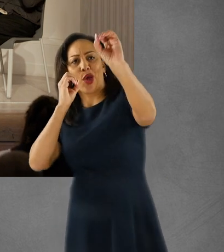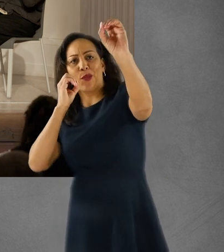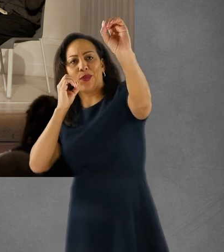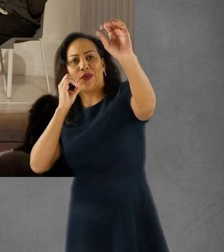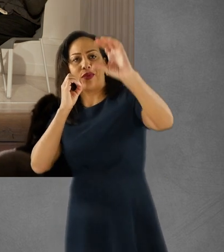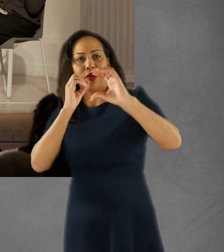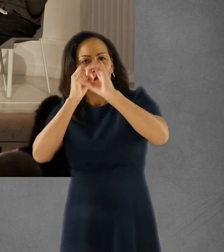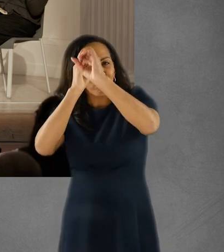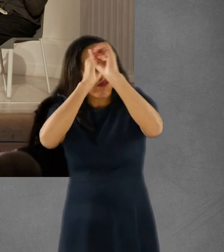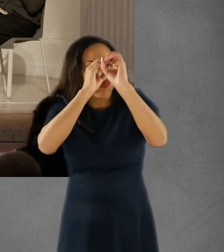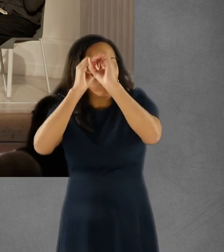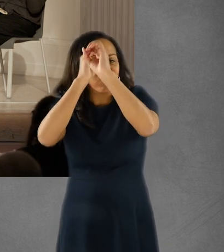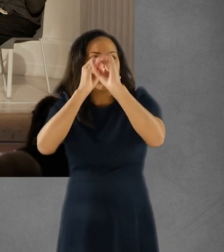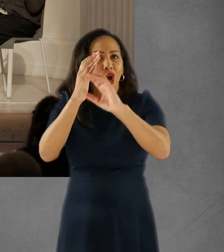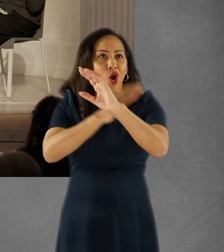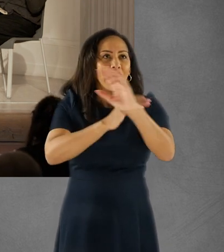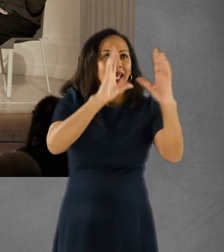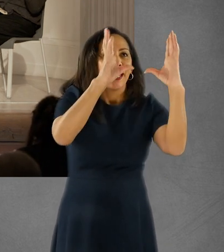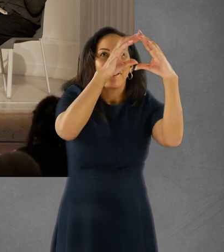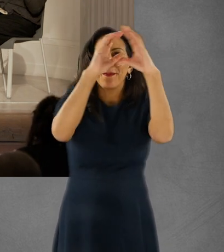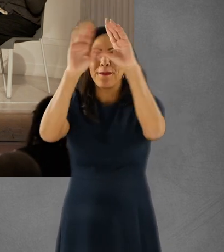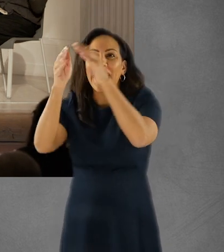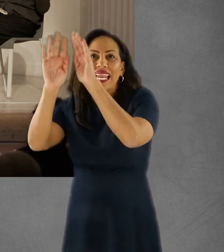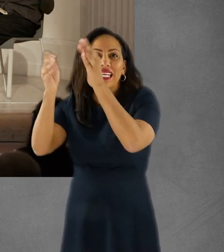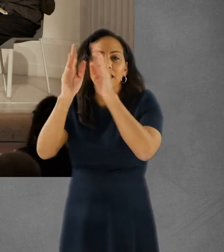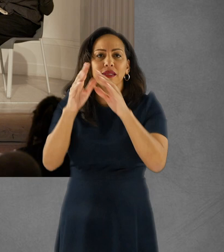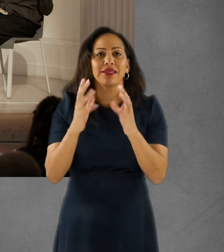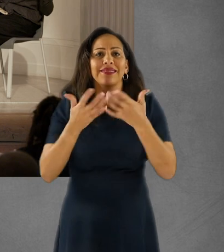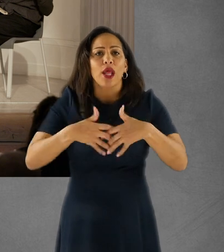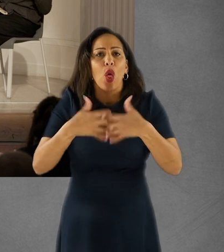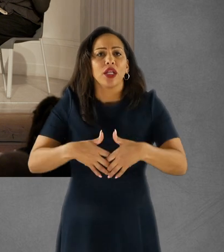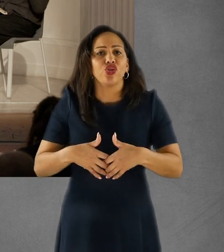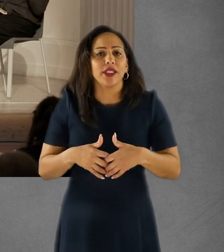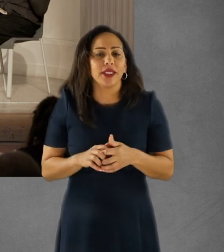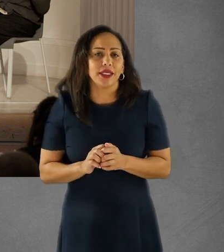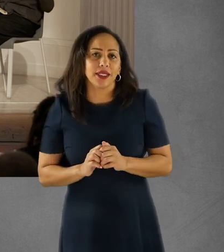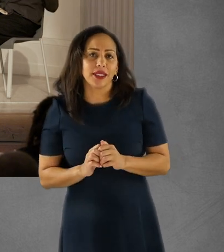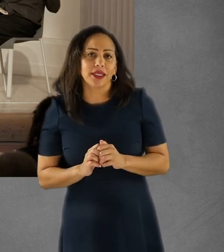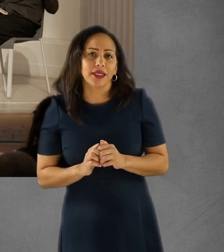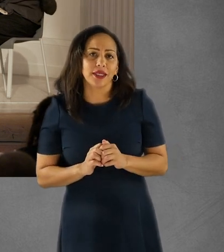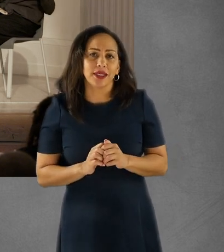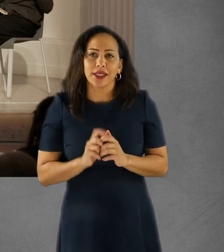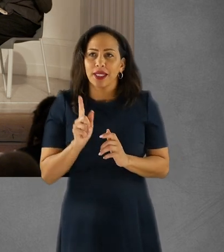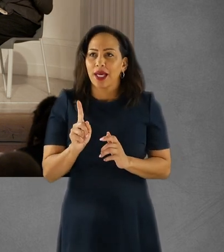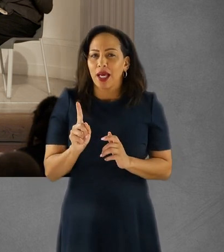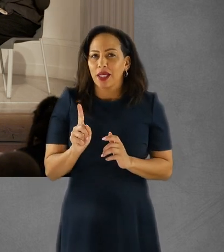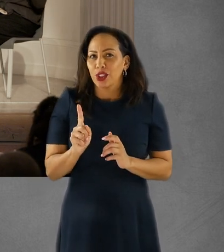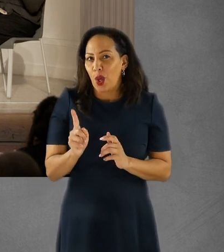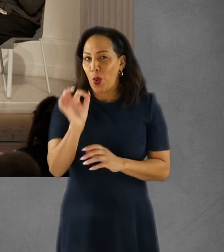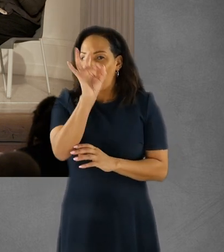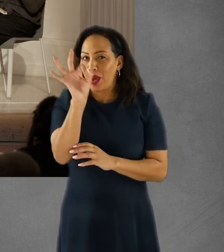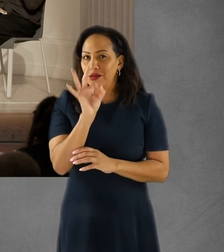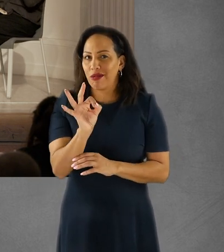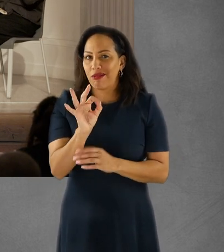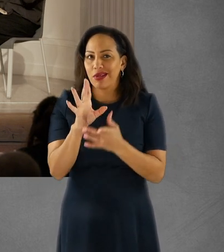and early planetarium technology. And so the question was about the, maybe not the equivalence, but